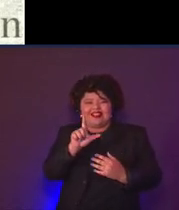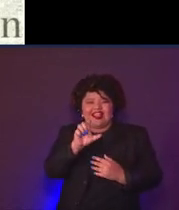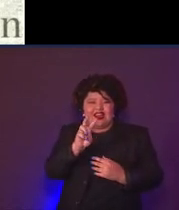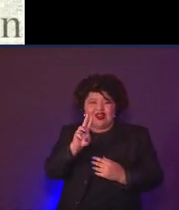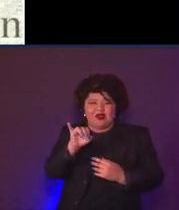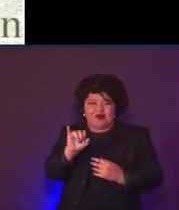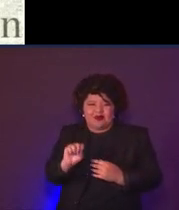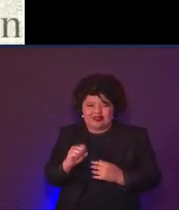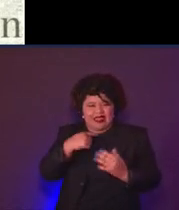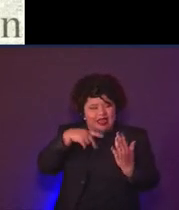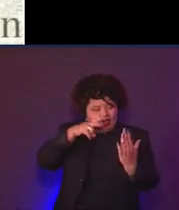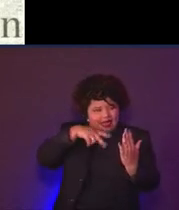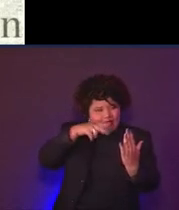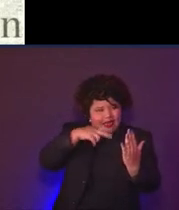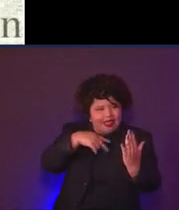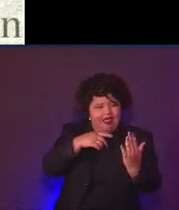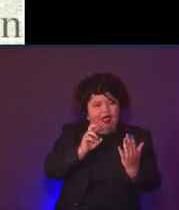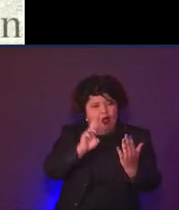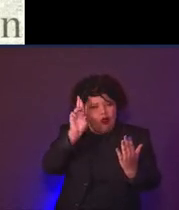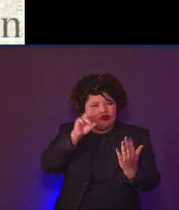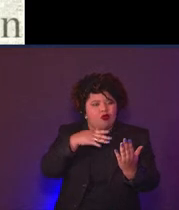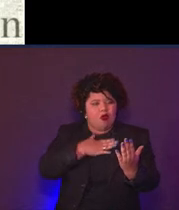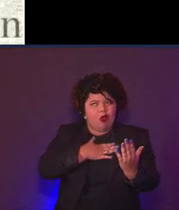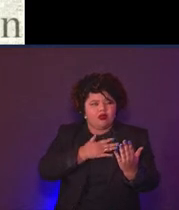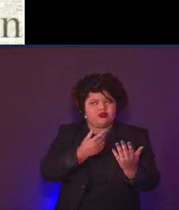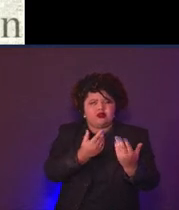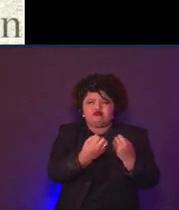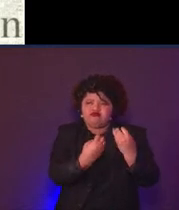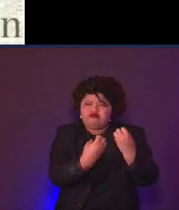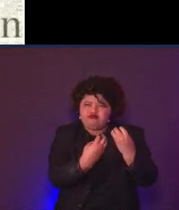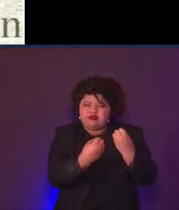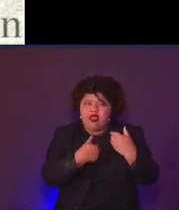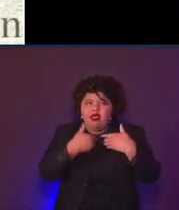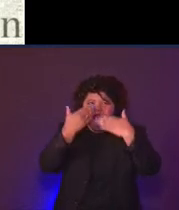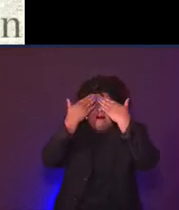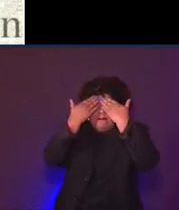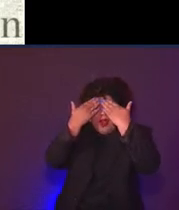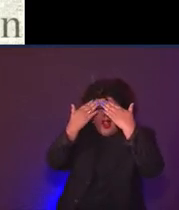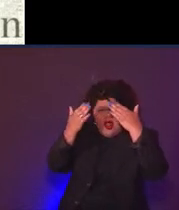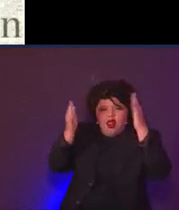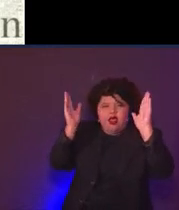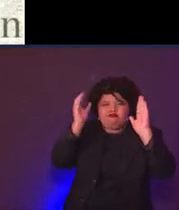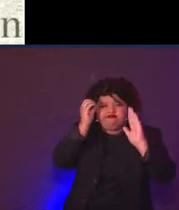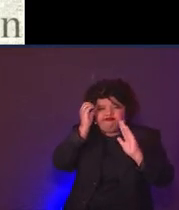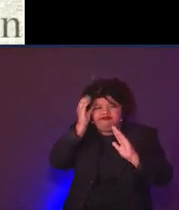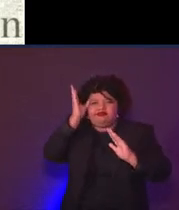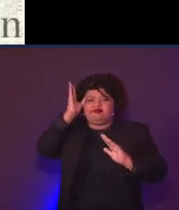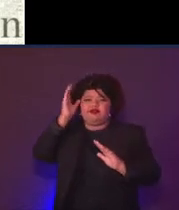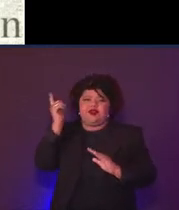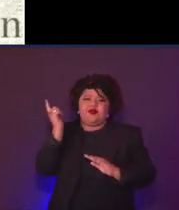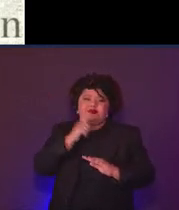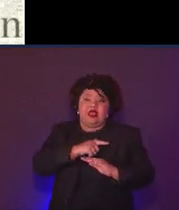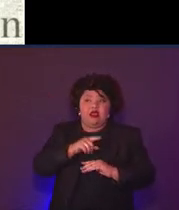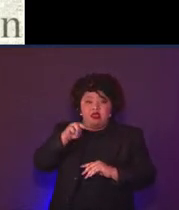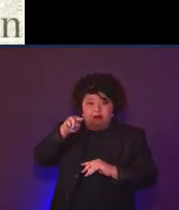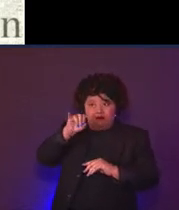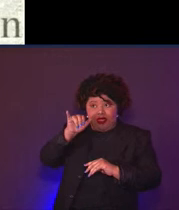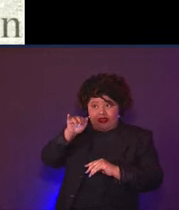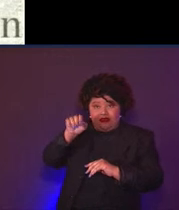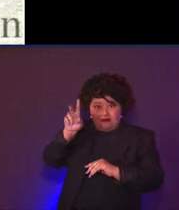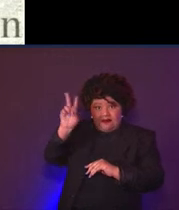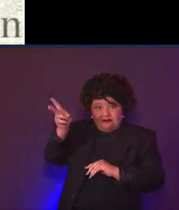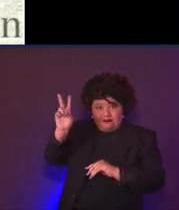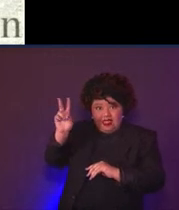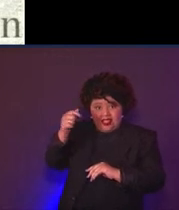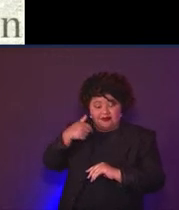my imagination. And whenever he mentioned Miami, in my head, I thought that every person on Earth must have an